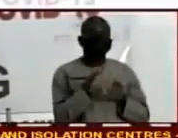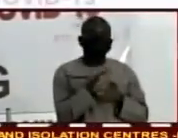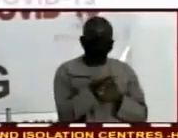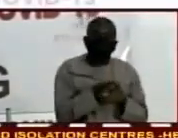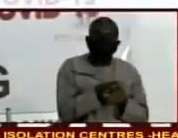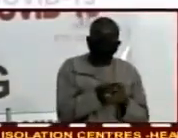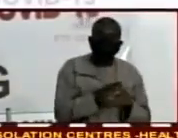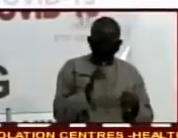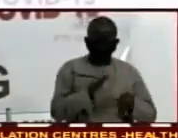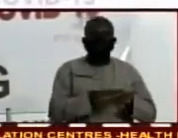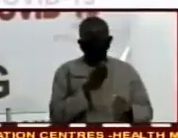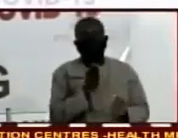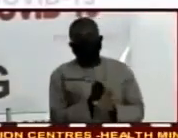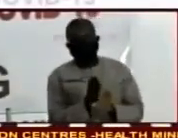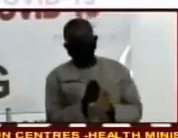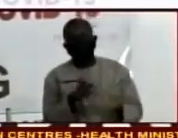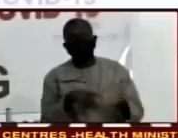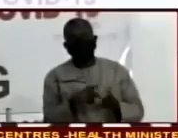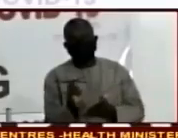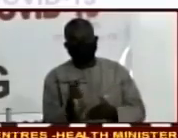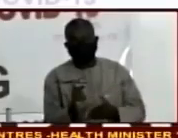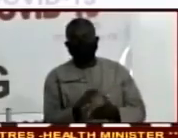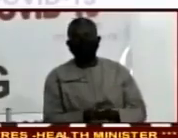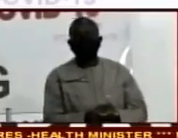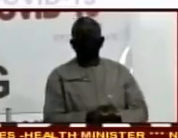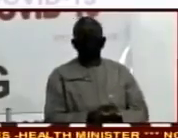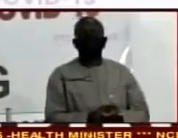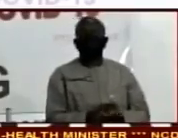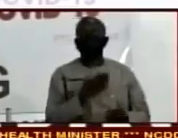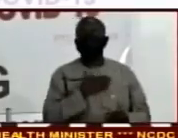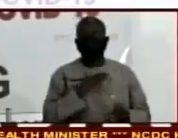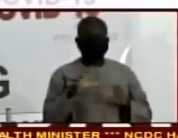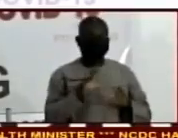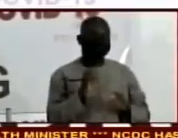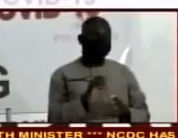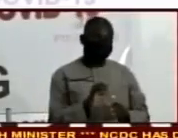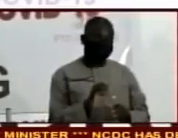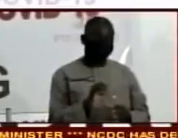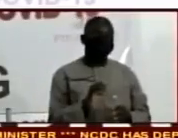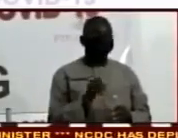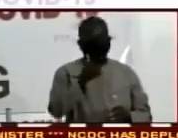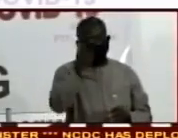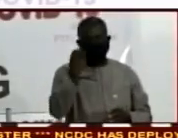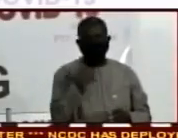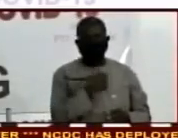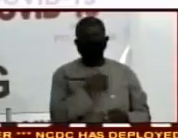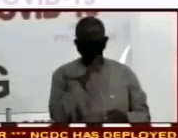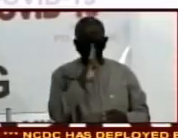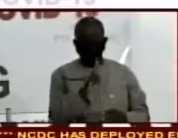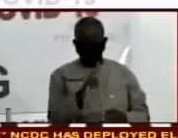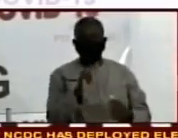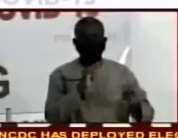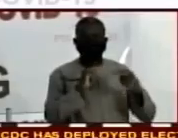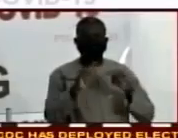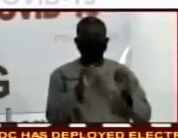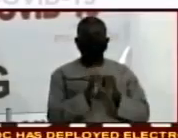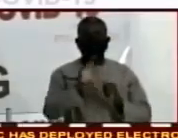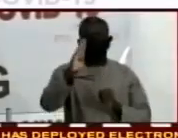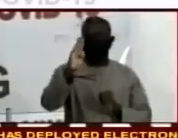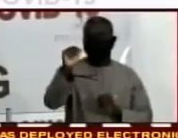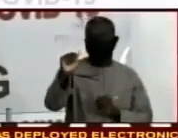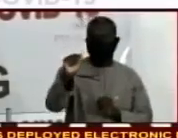going online and paying to that site, should please do so, because we're negotiating with British Airways whether they